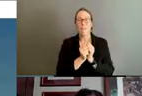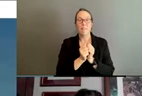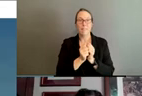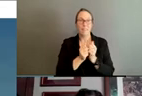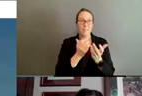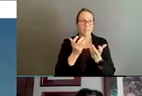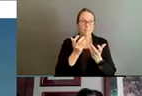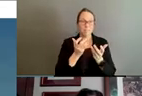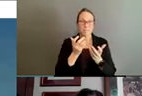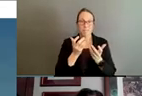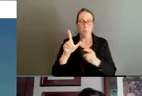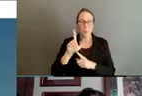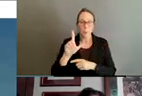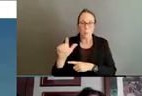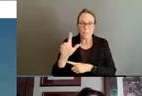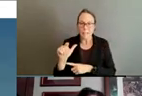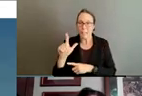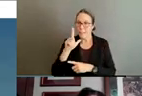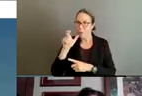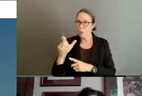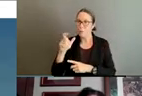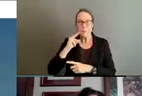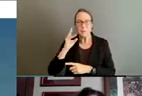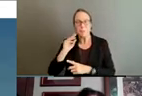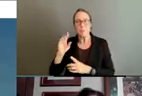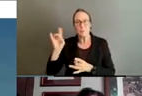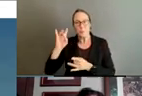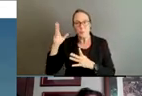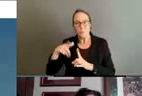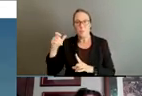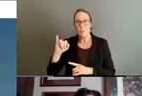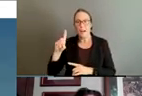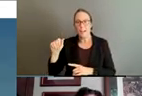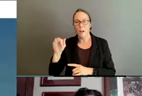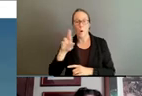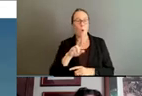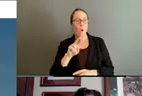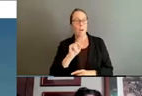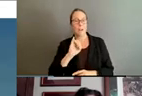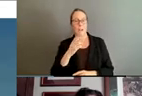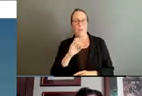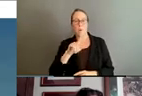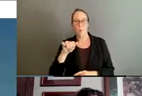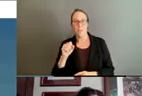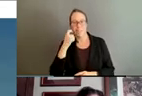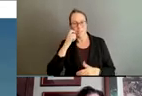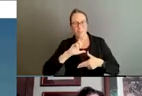if we have anybody from Louisiana that's been impacted by Ida or from Nicholas that just recently came through, I hope everybody's doing